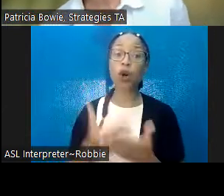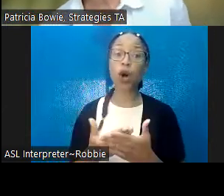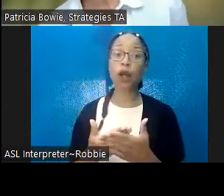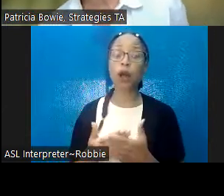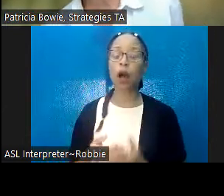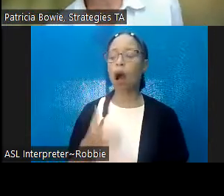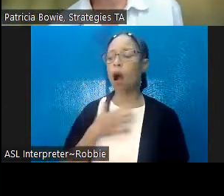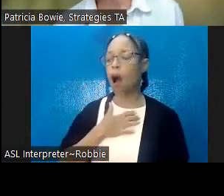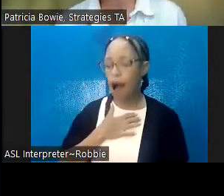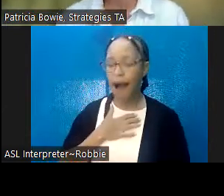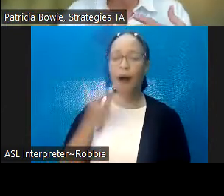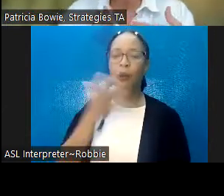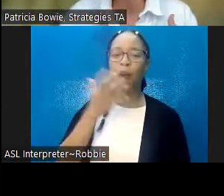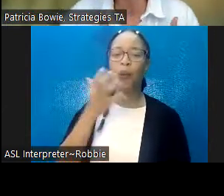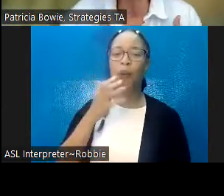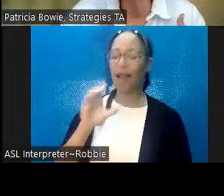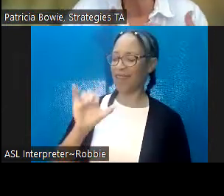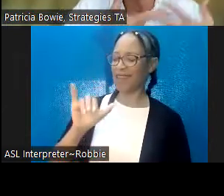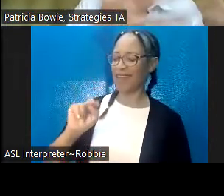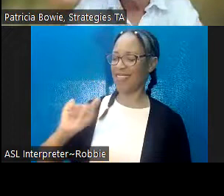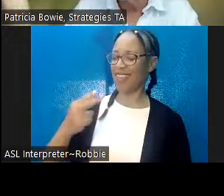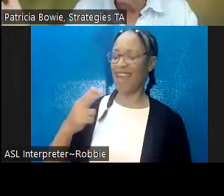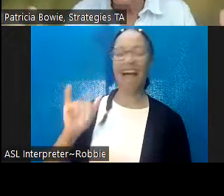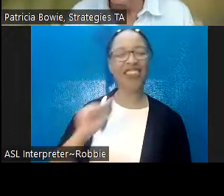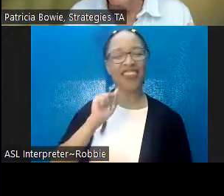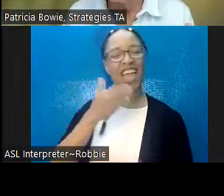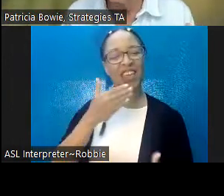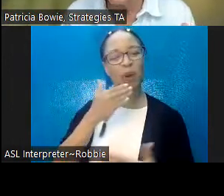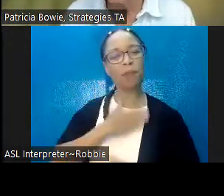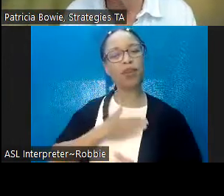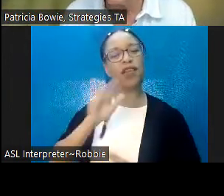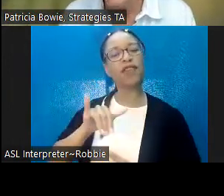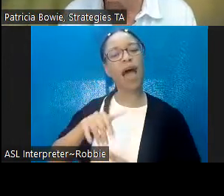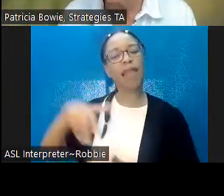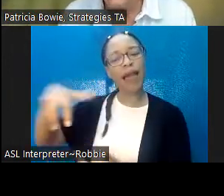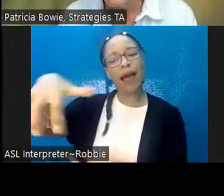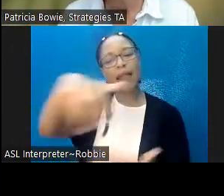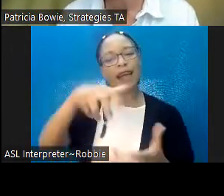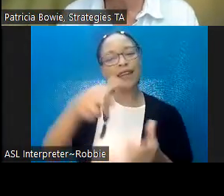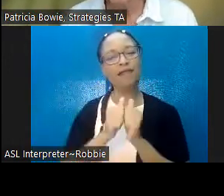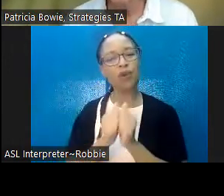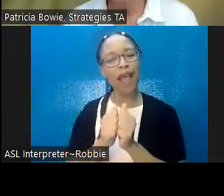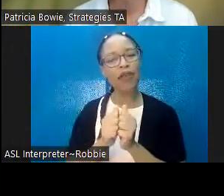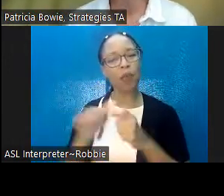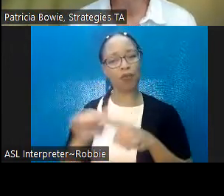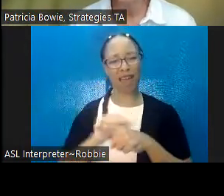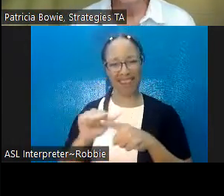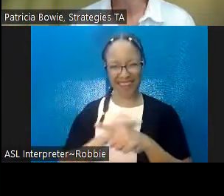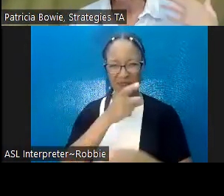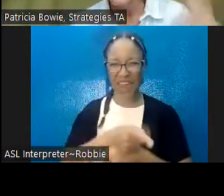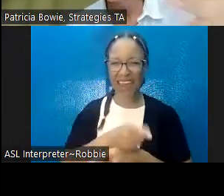I appreciate that, Cynthia. That's what I mean about making it a collective sense-making exercise, right?